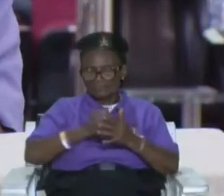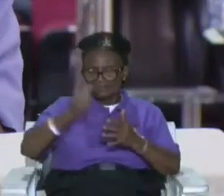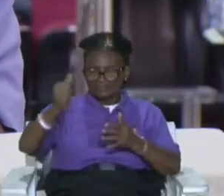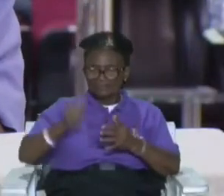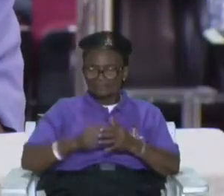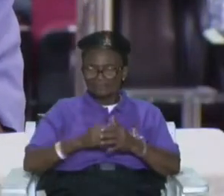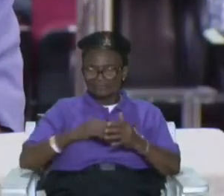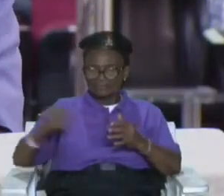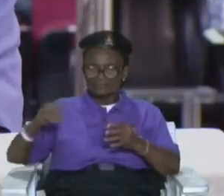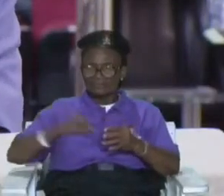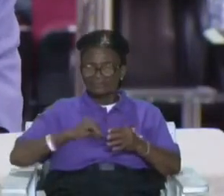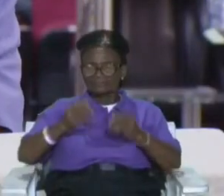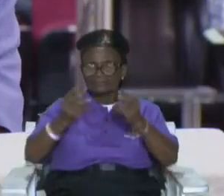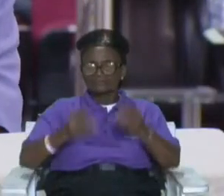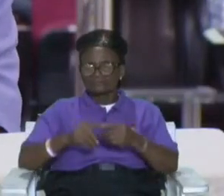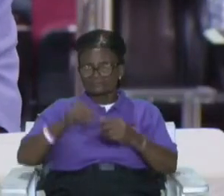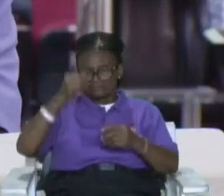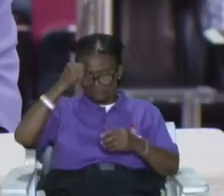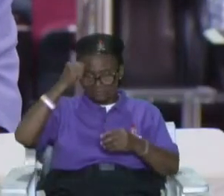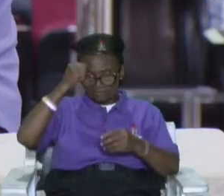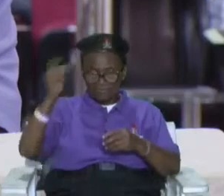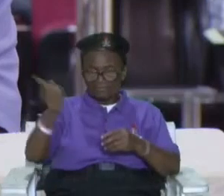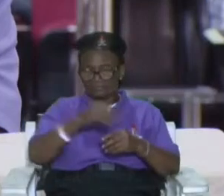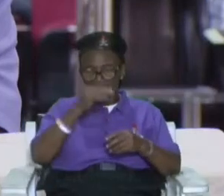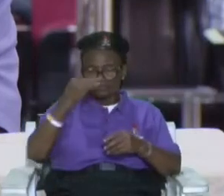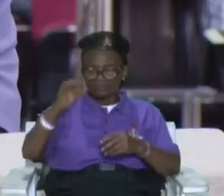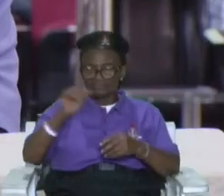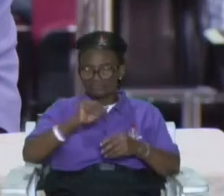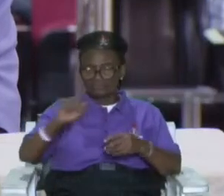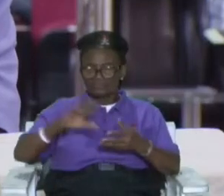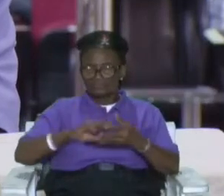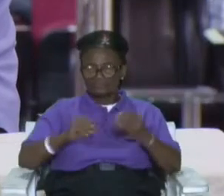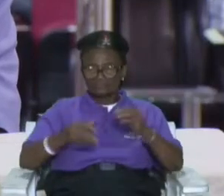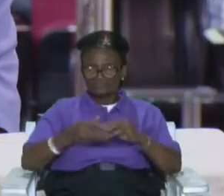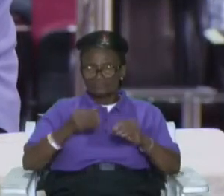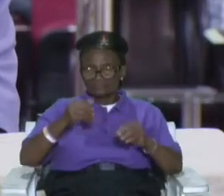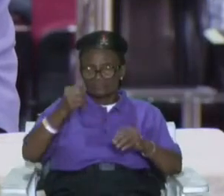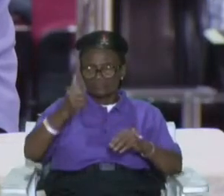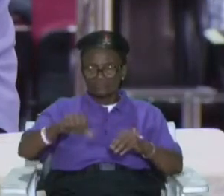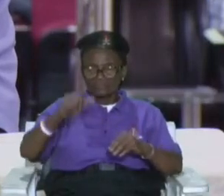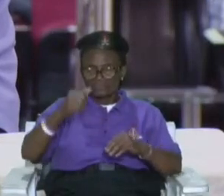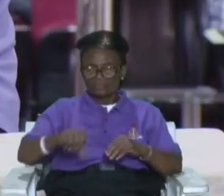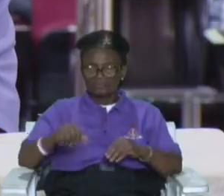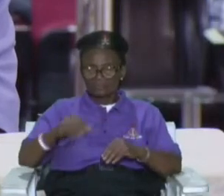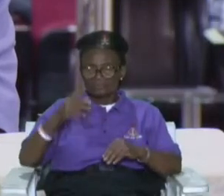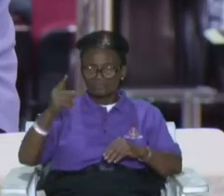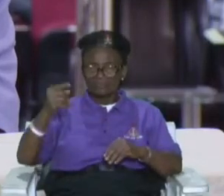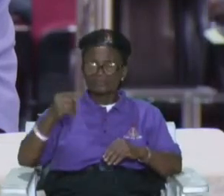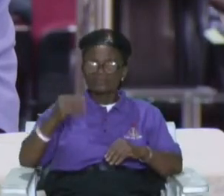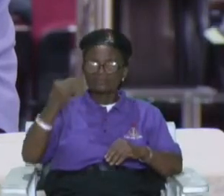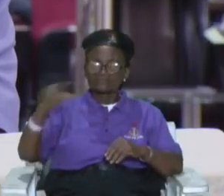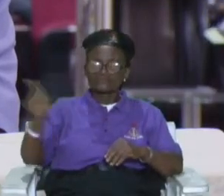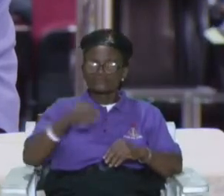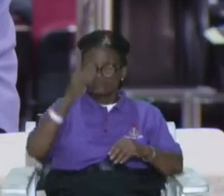And I want to remind you of a story. Many of you know this story.